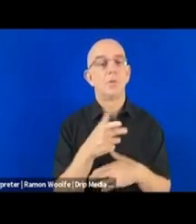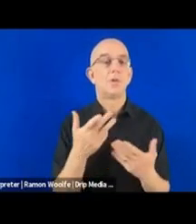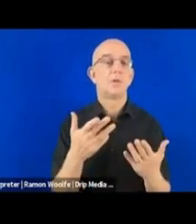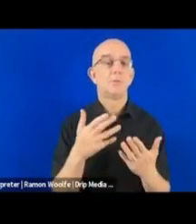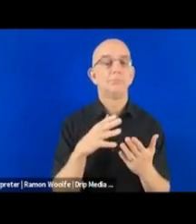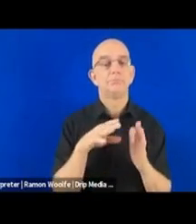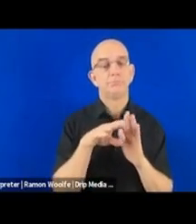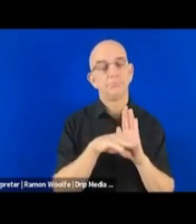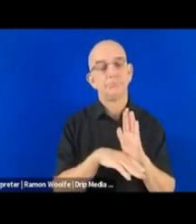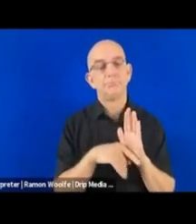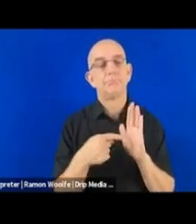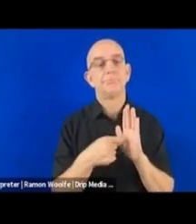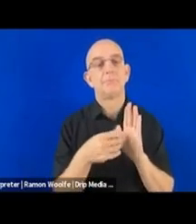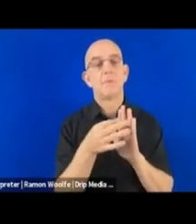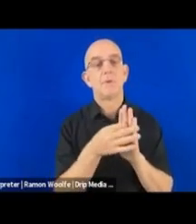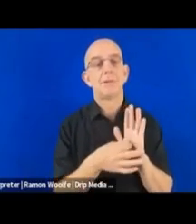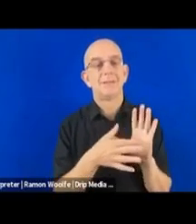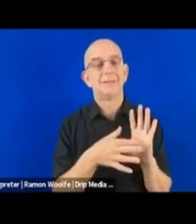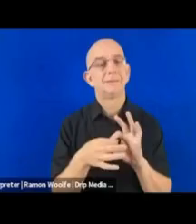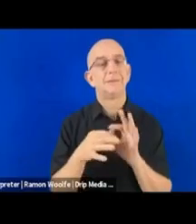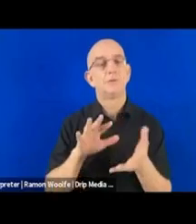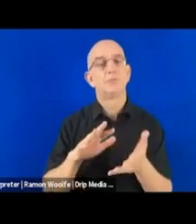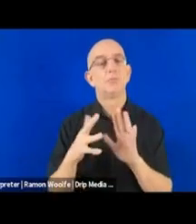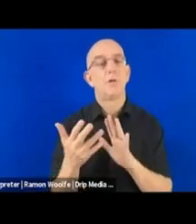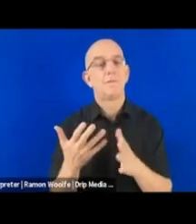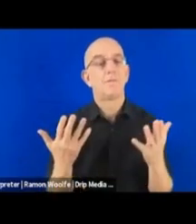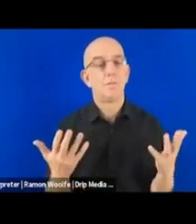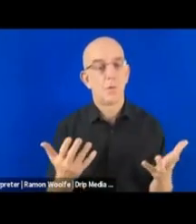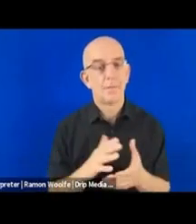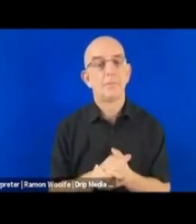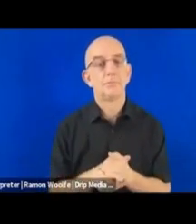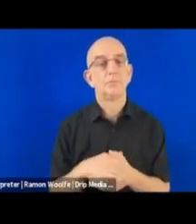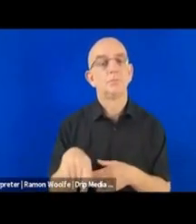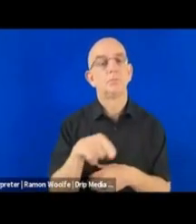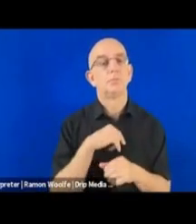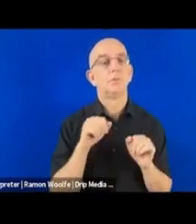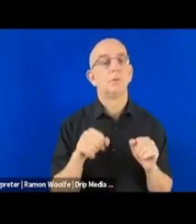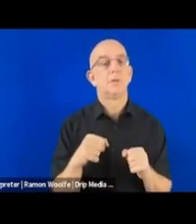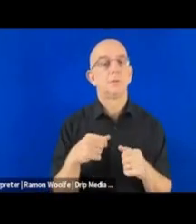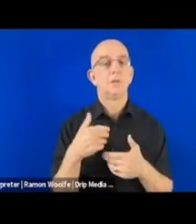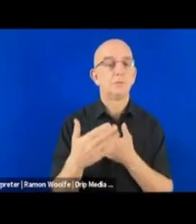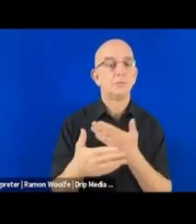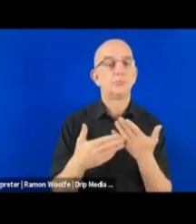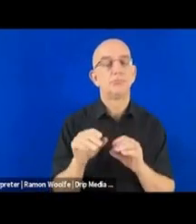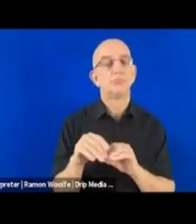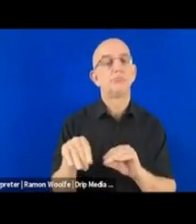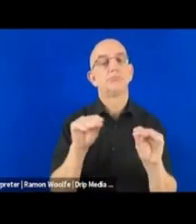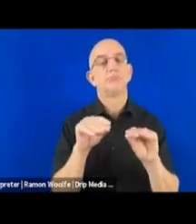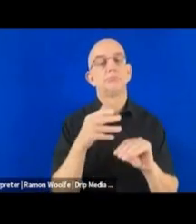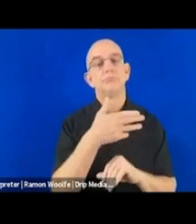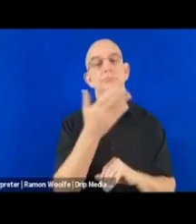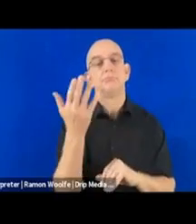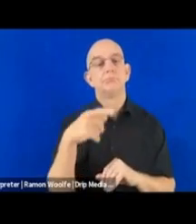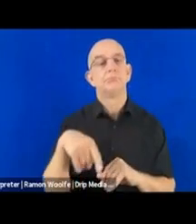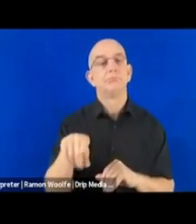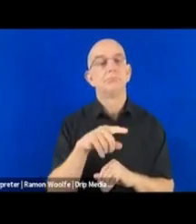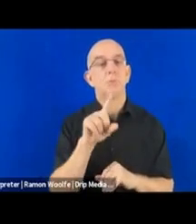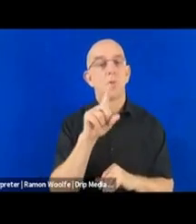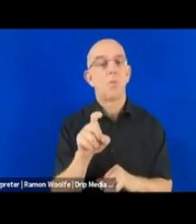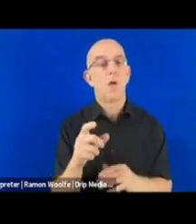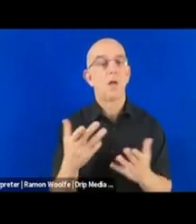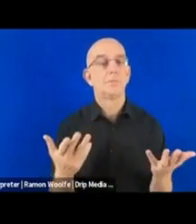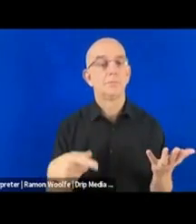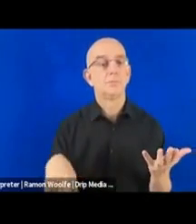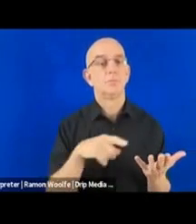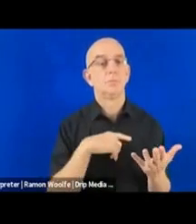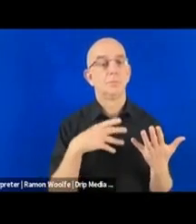the infrastructures to be able to host a number of training programs to basically help in